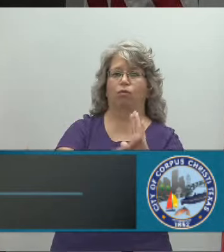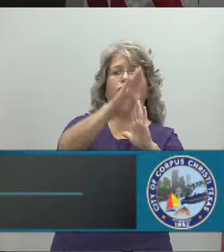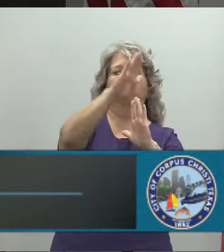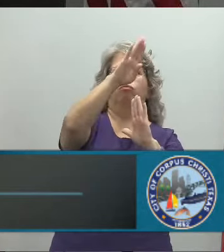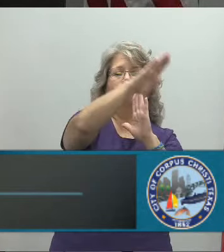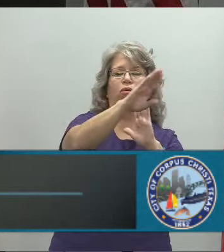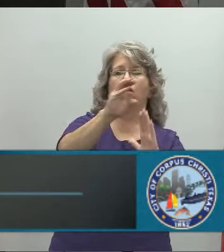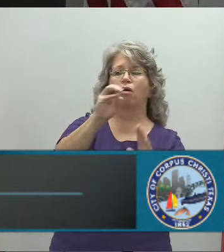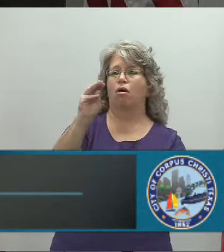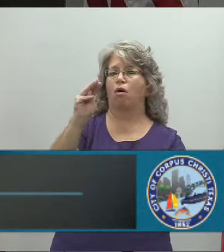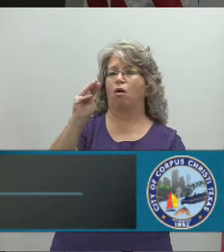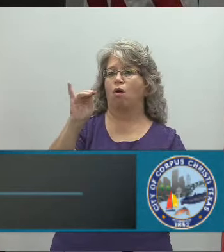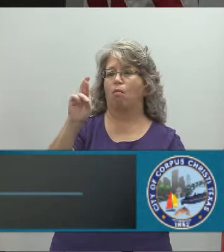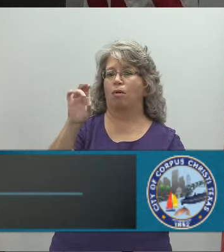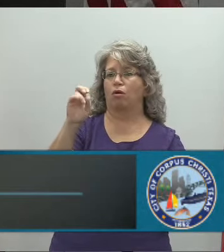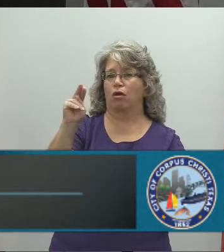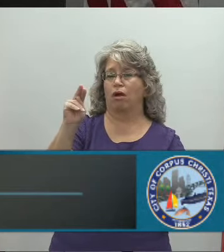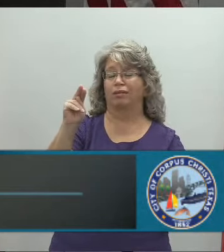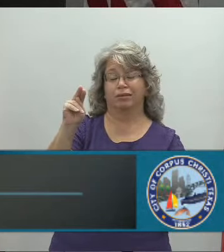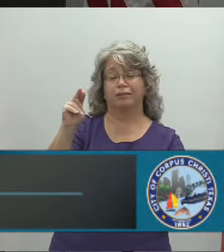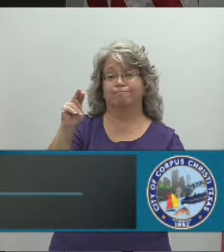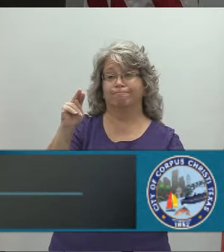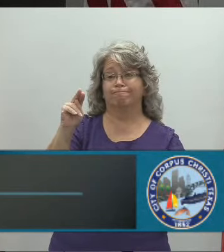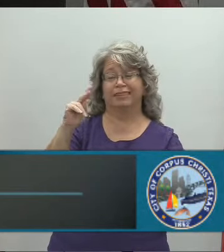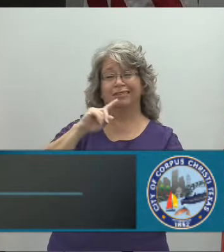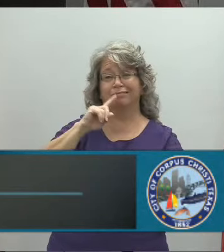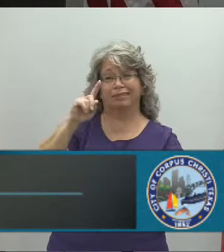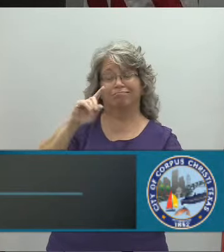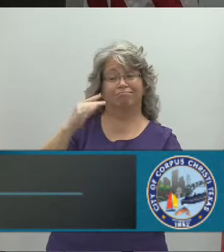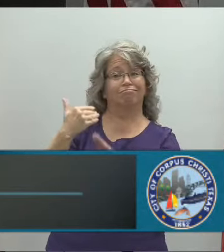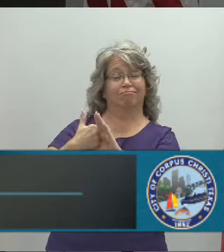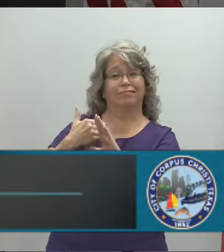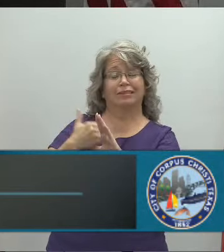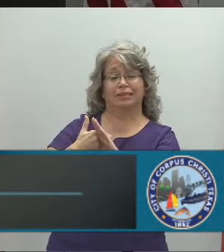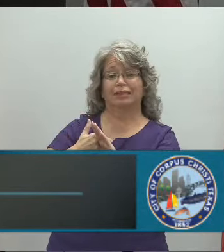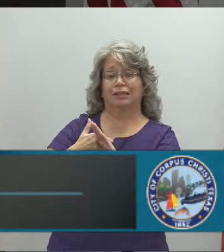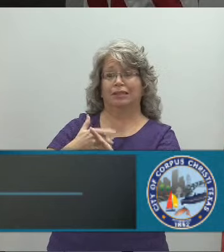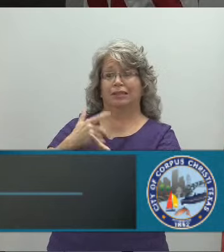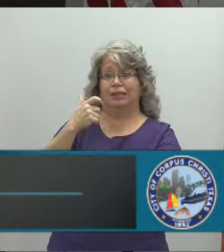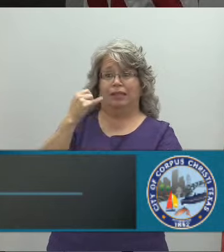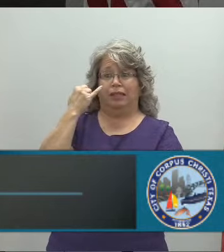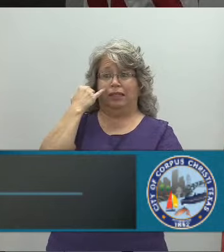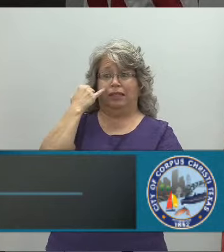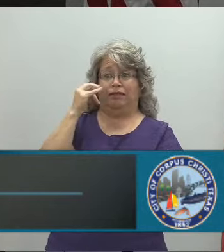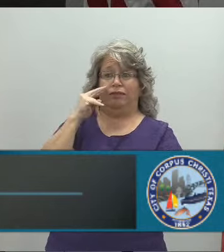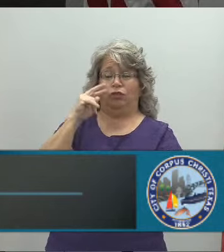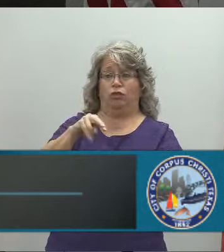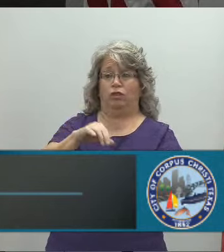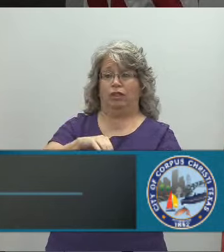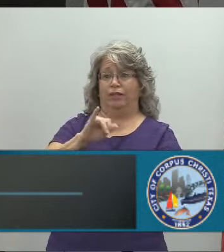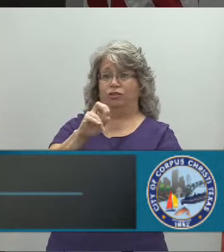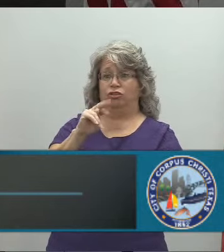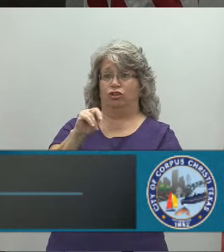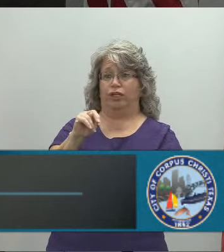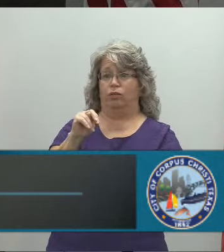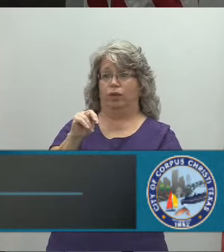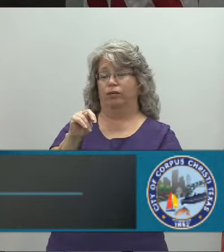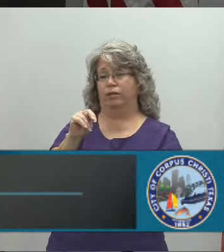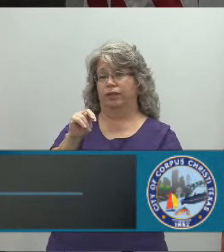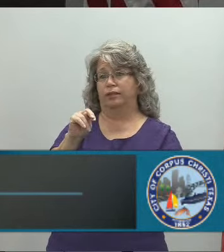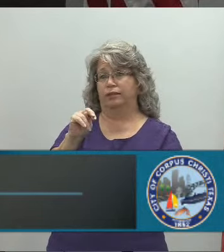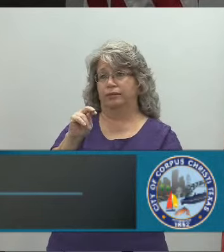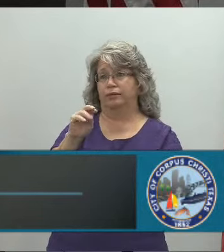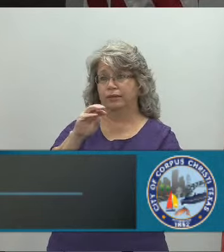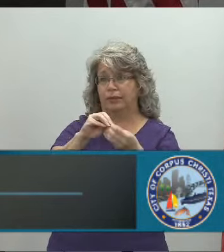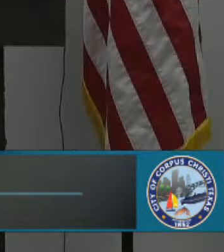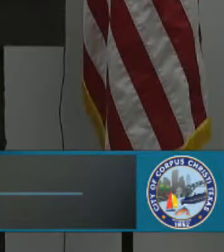And it's a little disturbing, to be honest with you, because if you look at, that's through January 18th numbers, and the number of cases